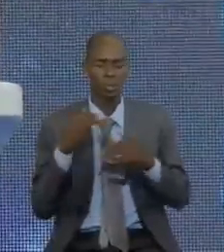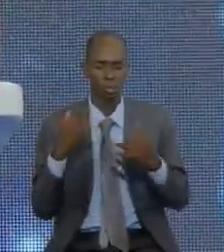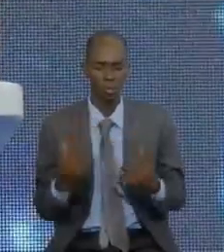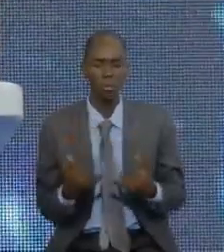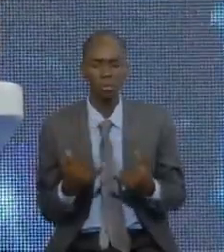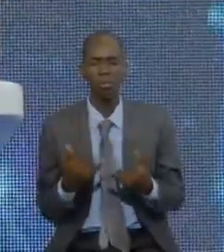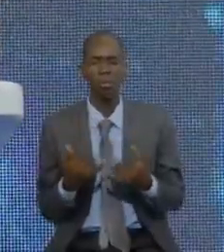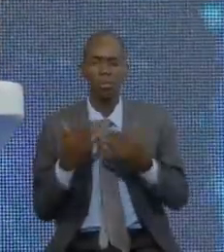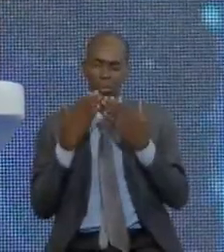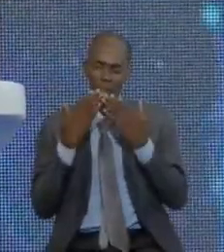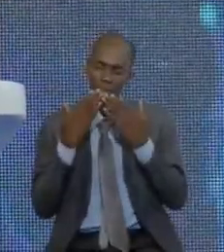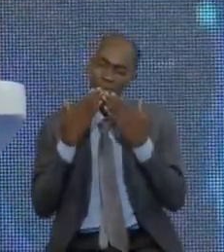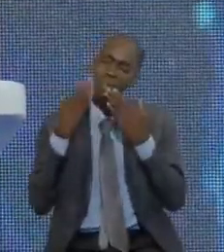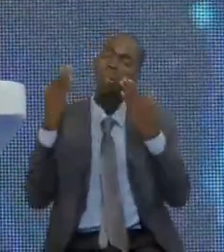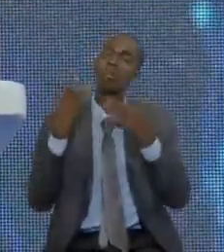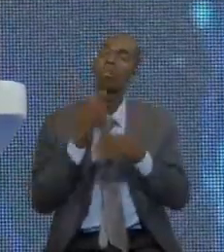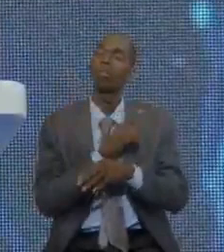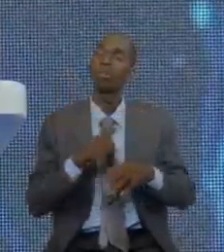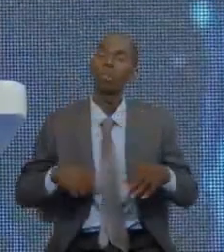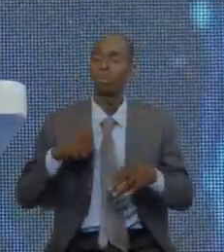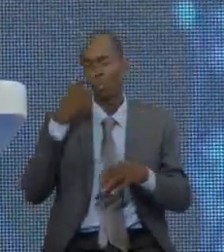Thank you, Lord, because we know it is done.